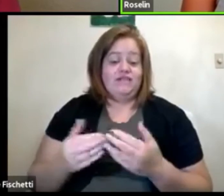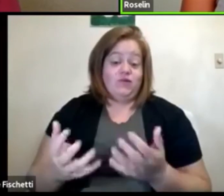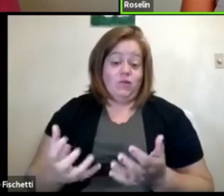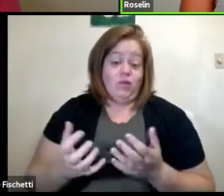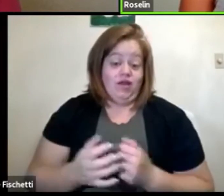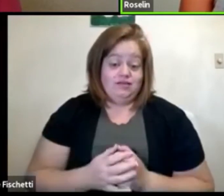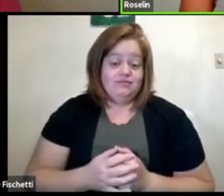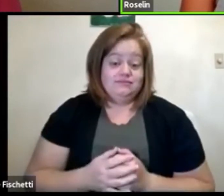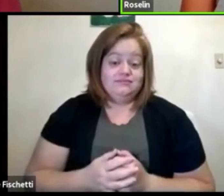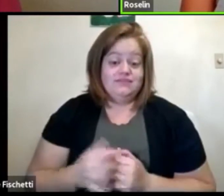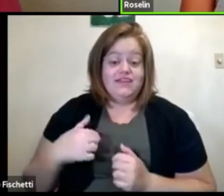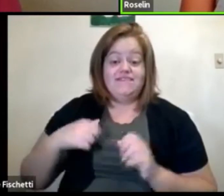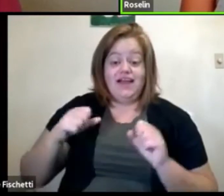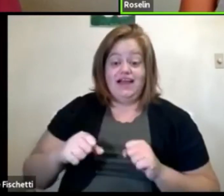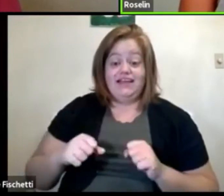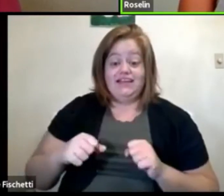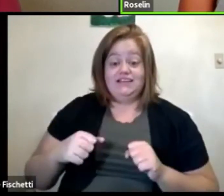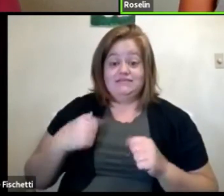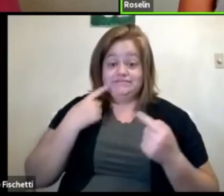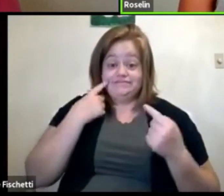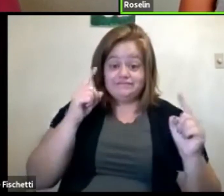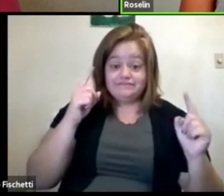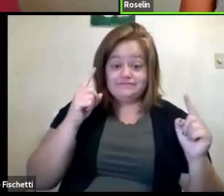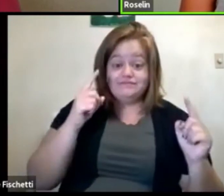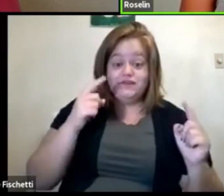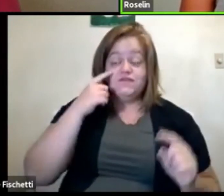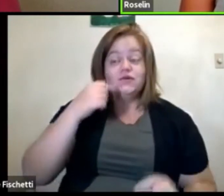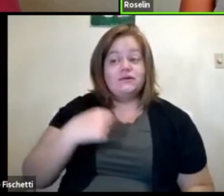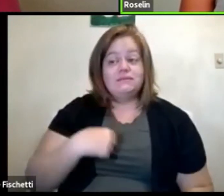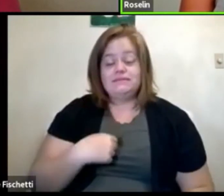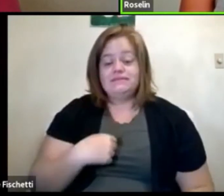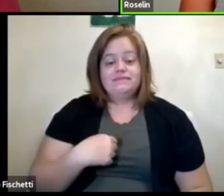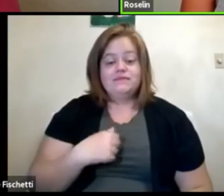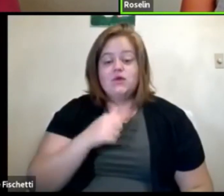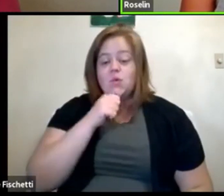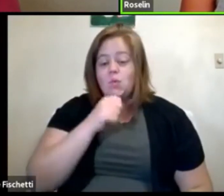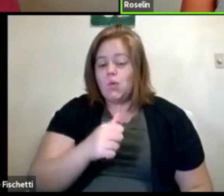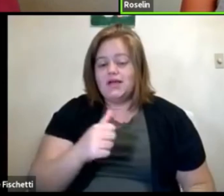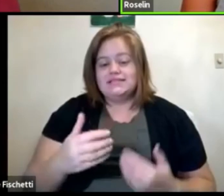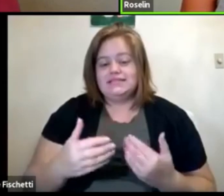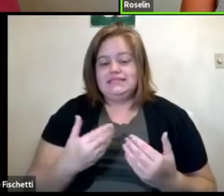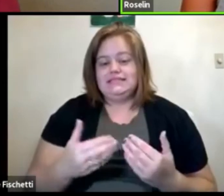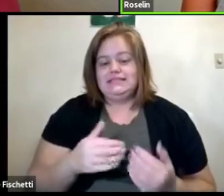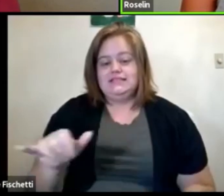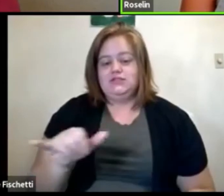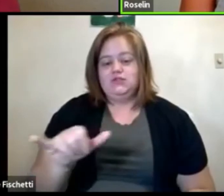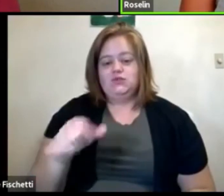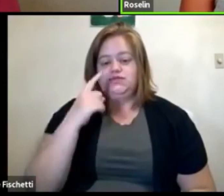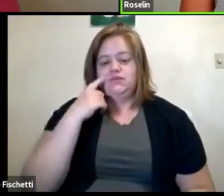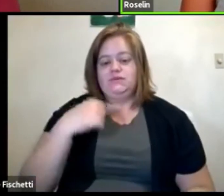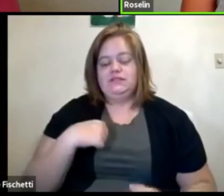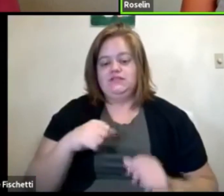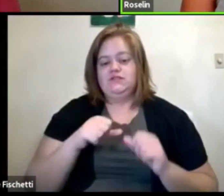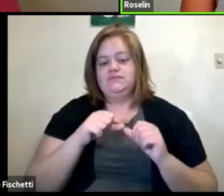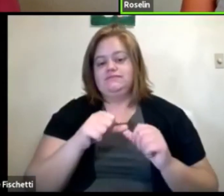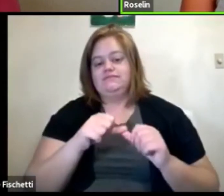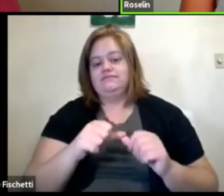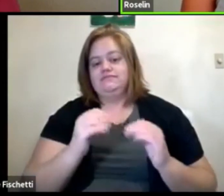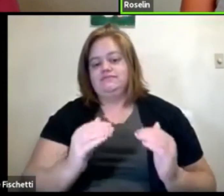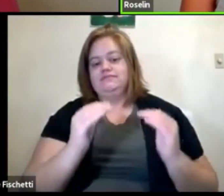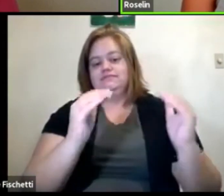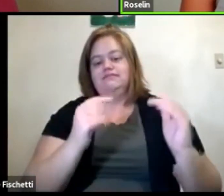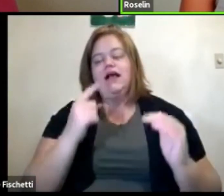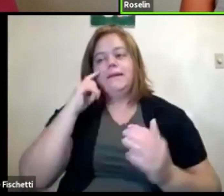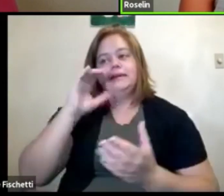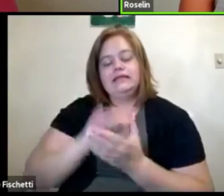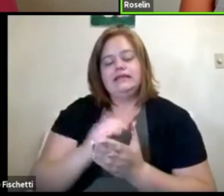I was able to do it, because it hasn't been a super easy pathway for me, I believe that anyone can do it.